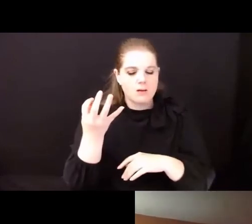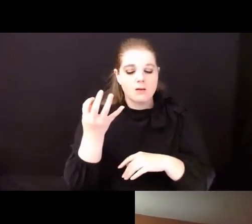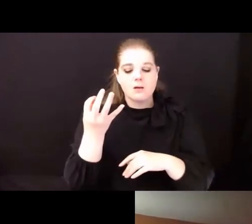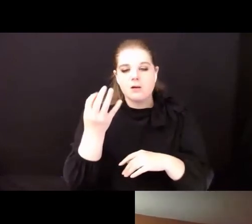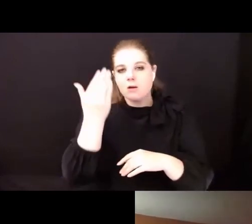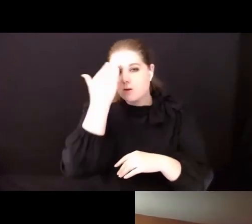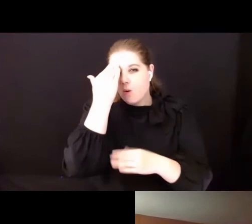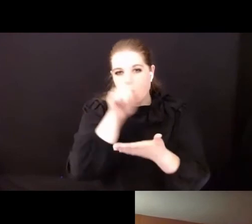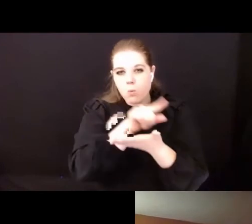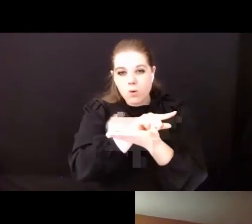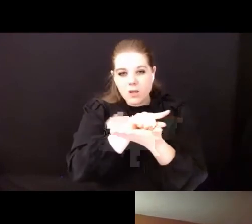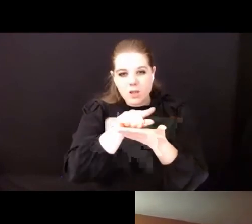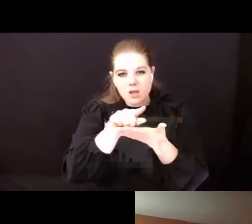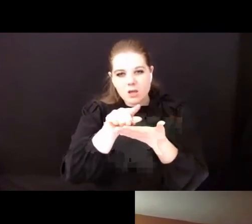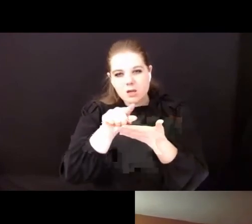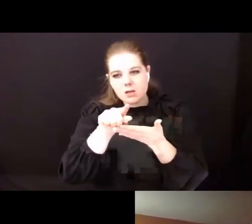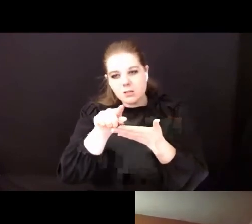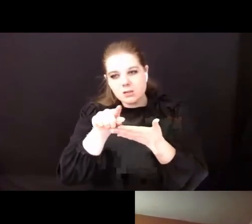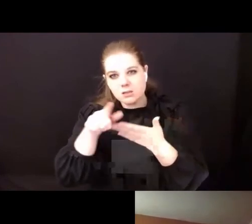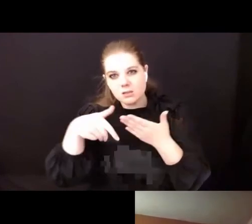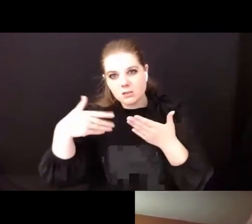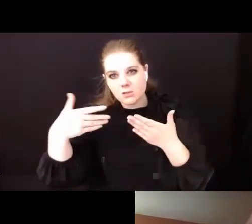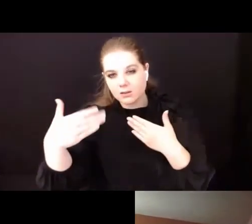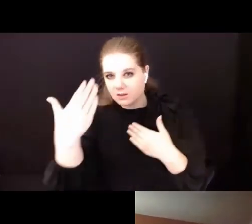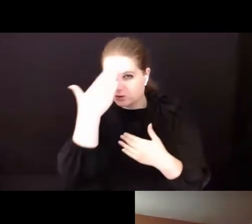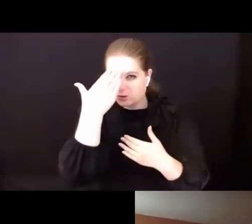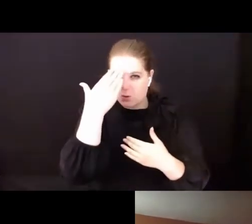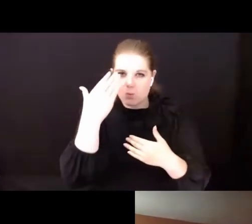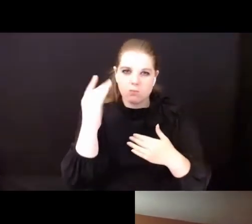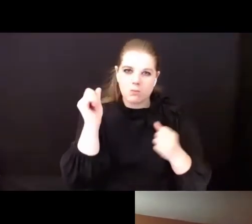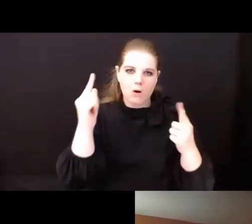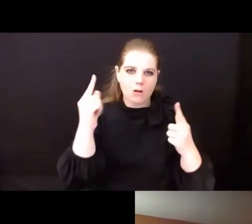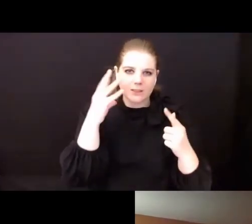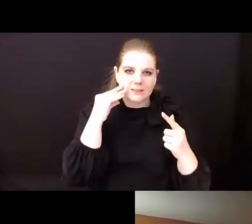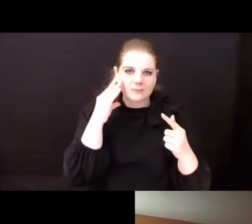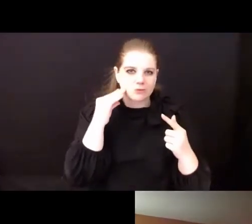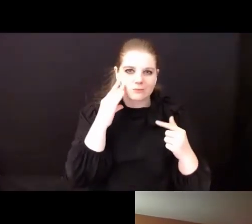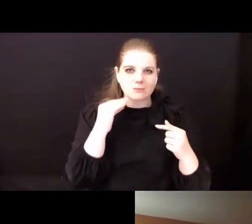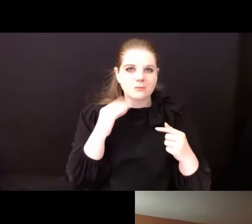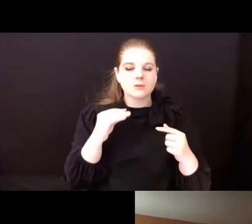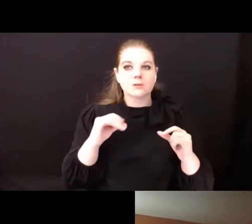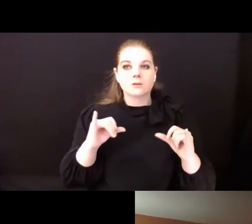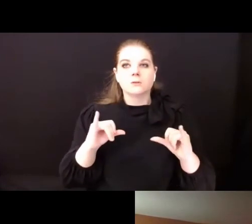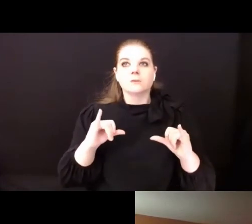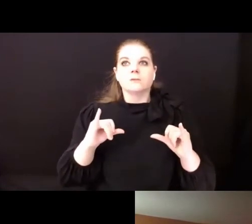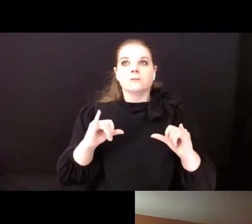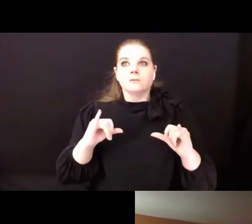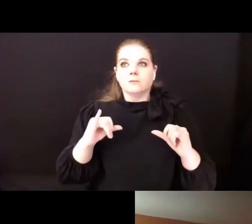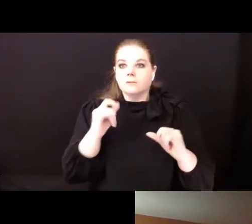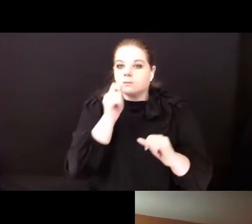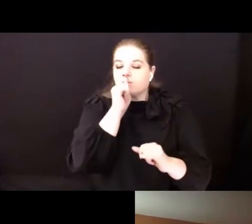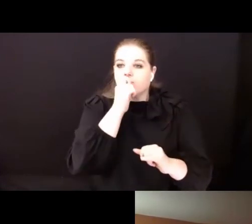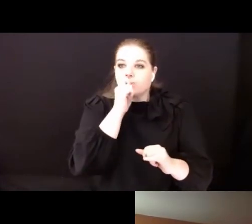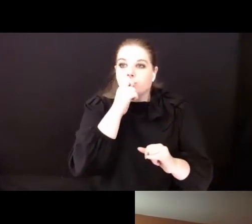week, you know, the kind of week that we've all had, that it's like, oh my gosh, it's